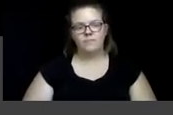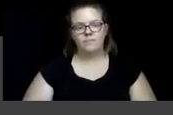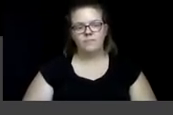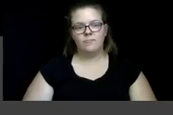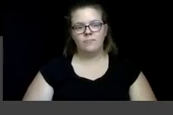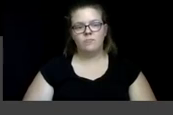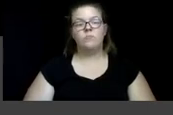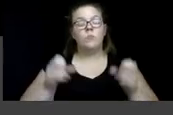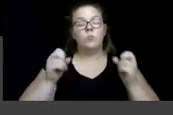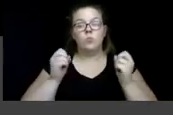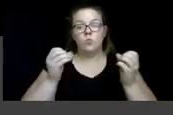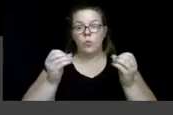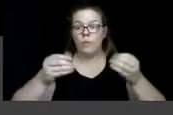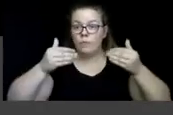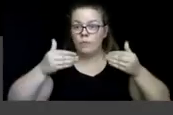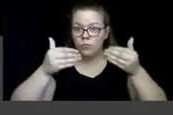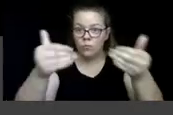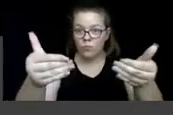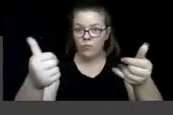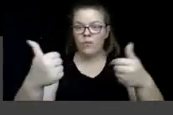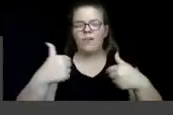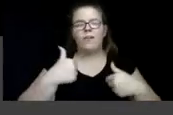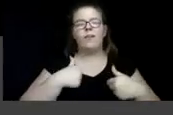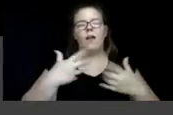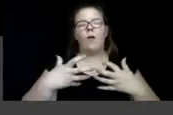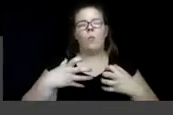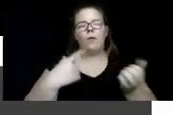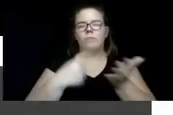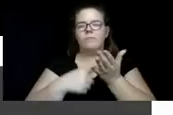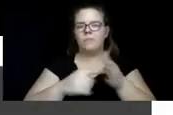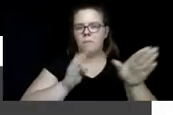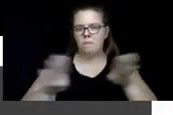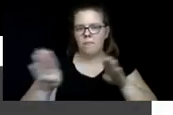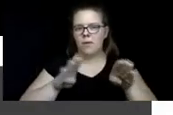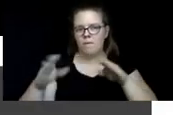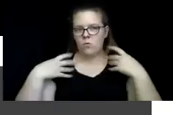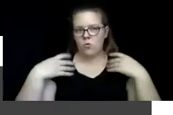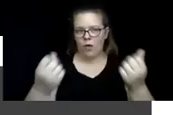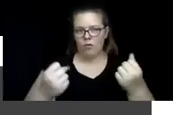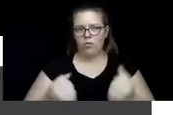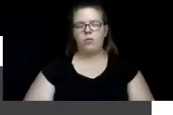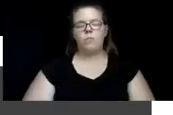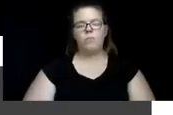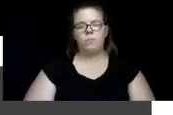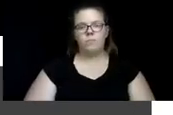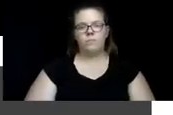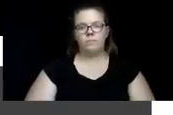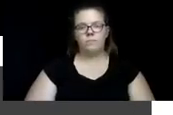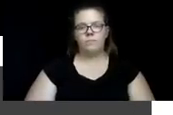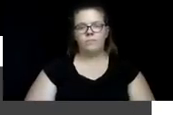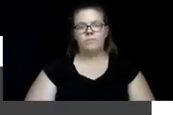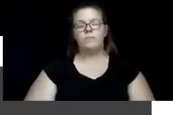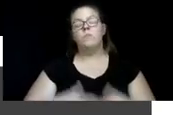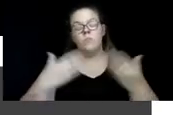So moving forward, I was gonna move out to behavioral health. So, you know, the